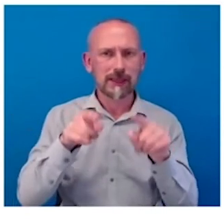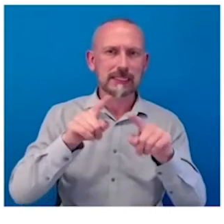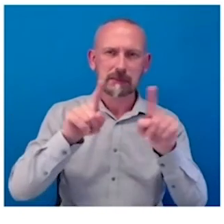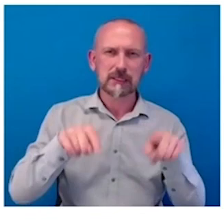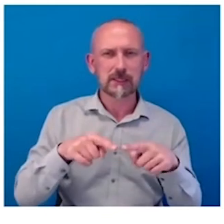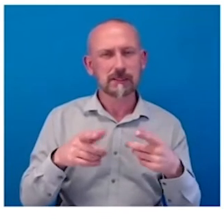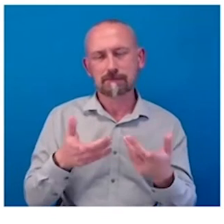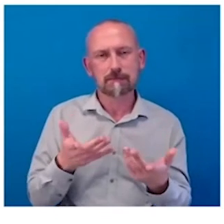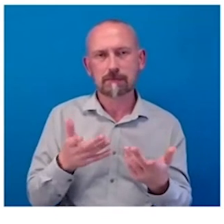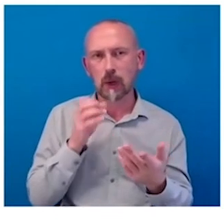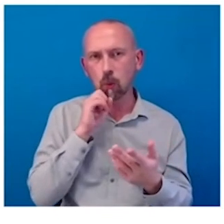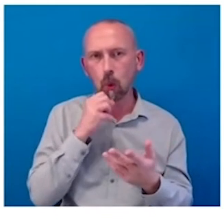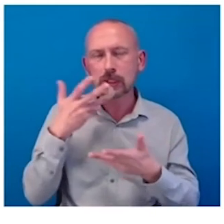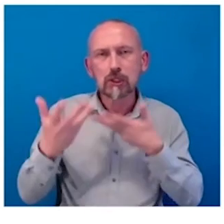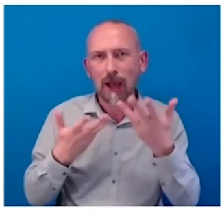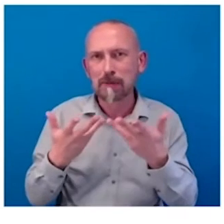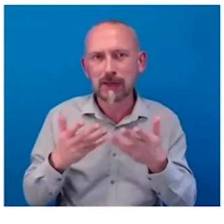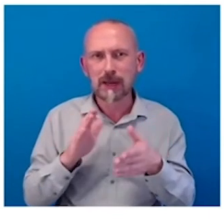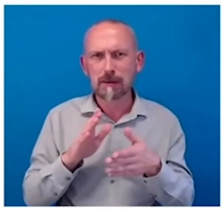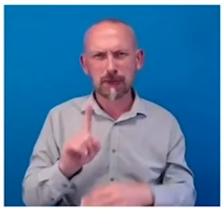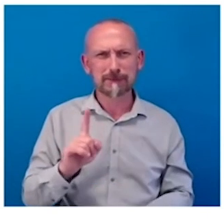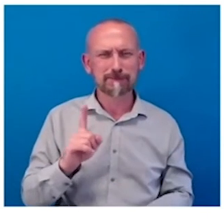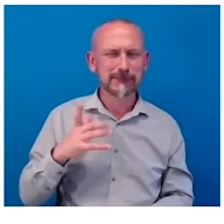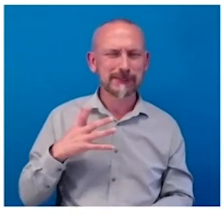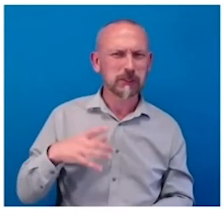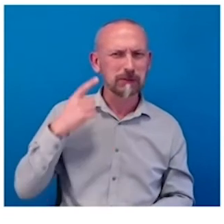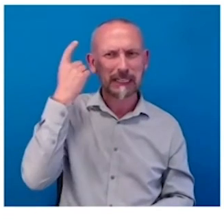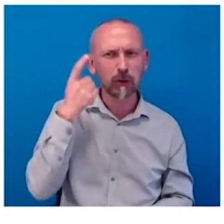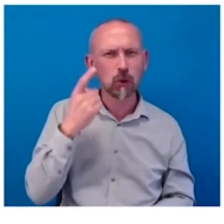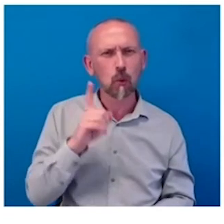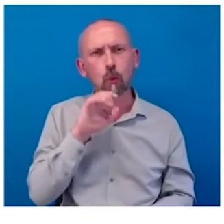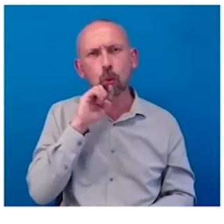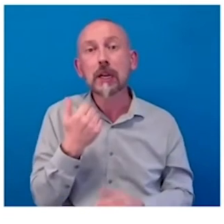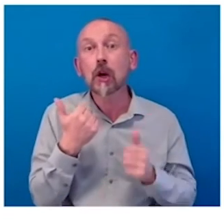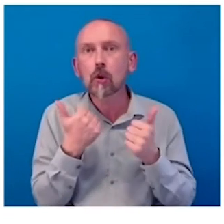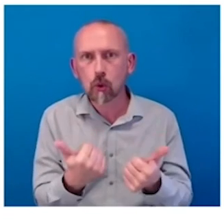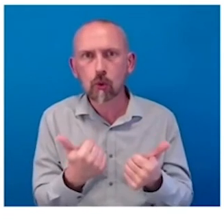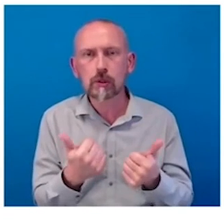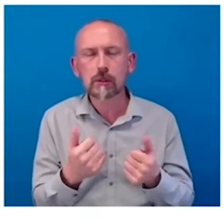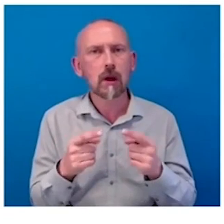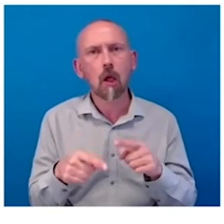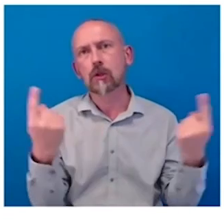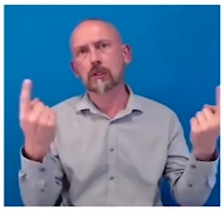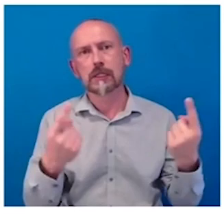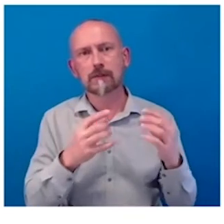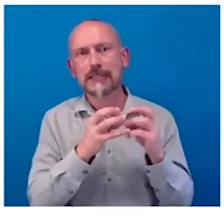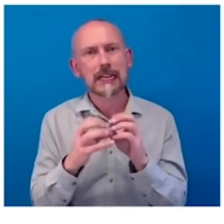the question is, what would be a good alternative text description for this image? And I'll tell you in the next slide.